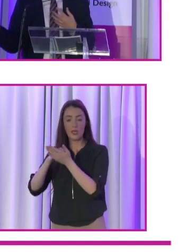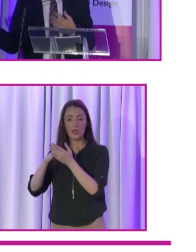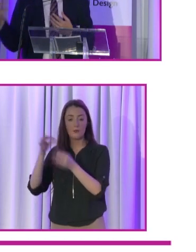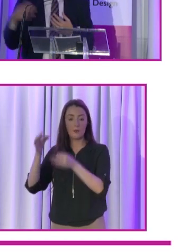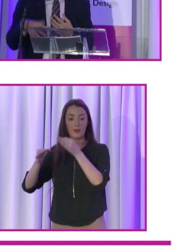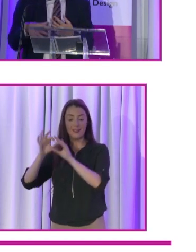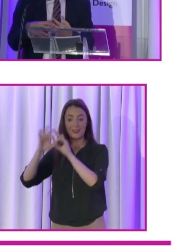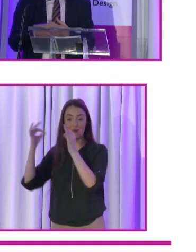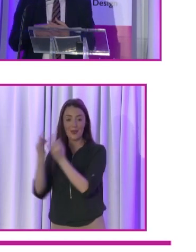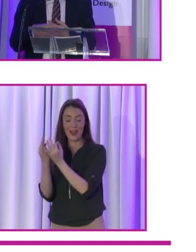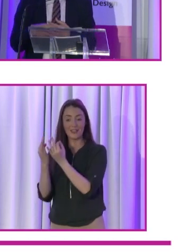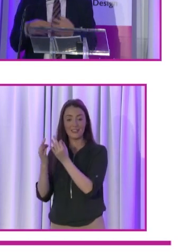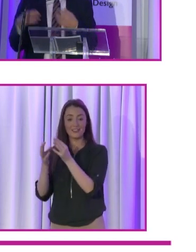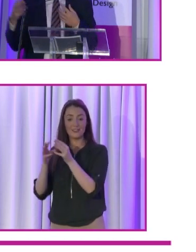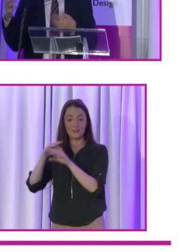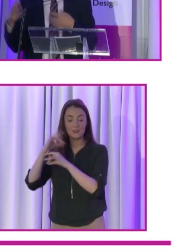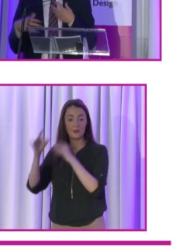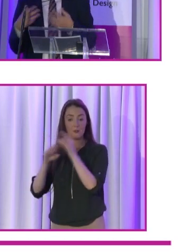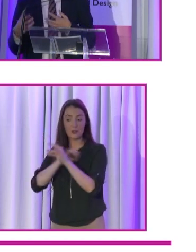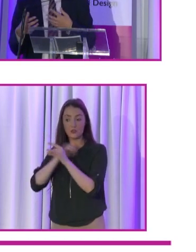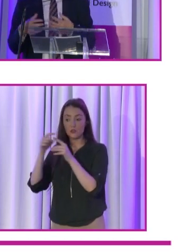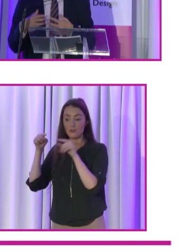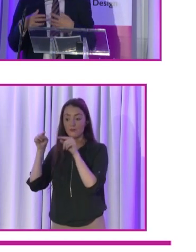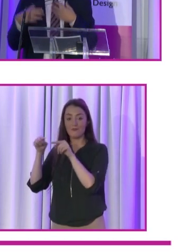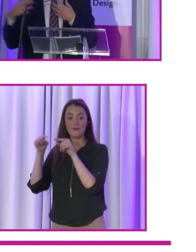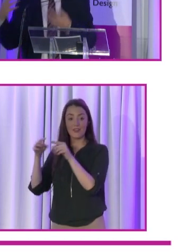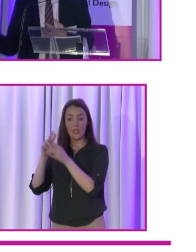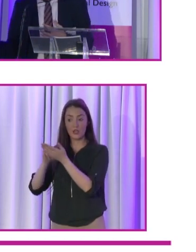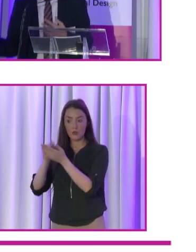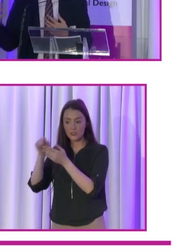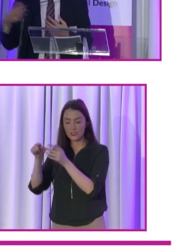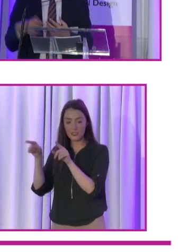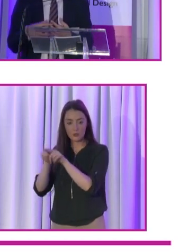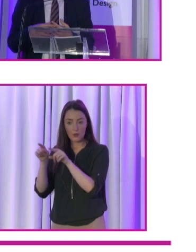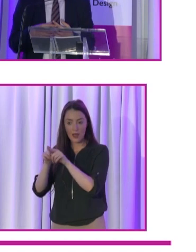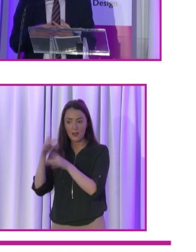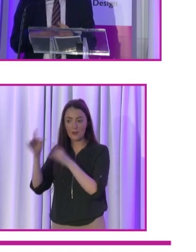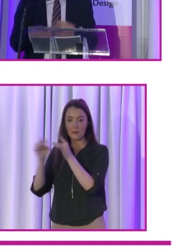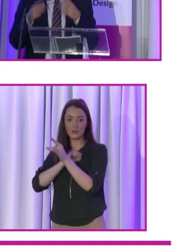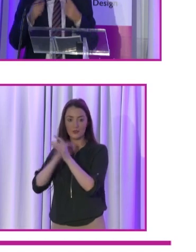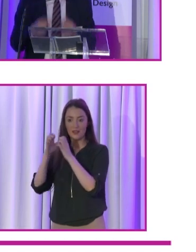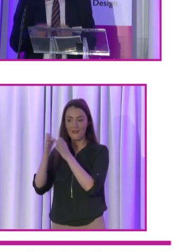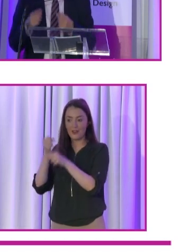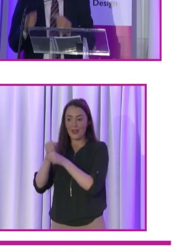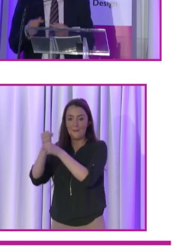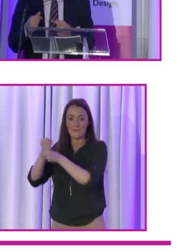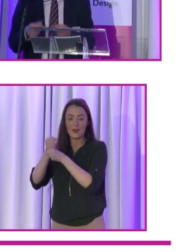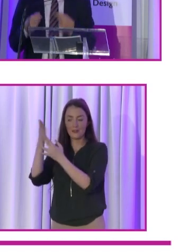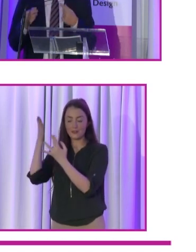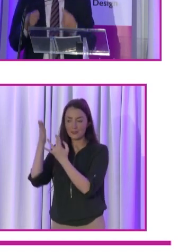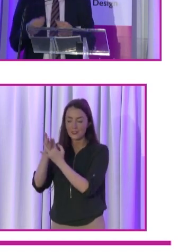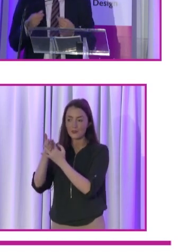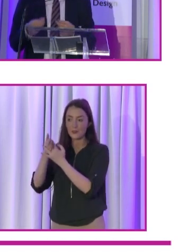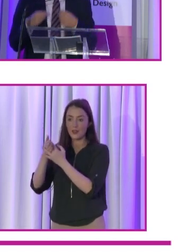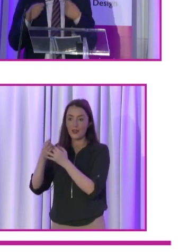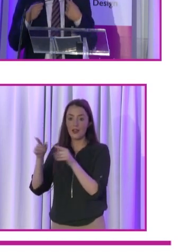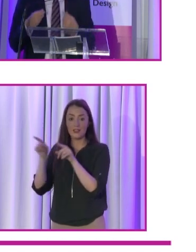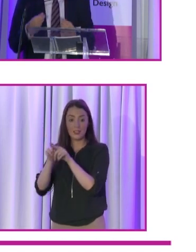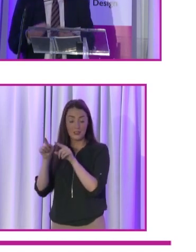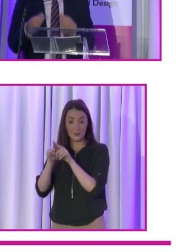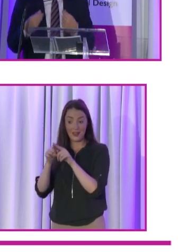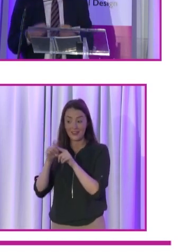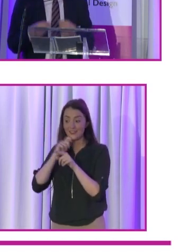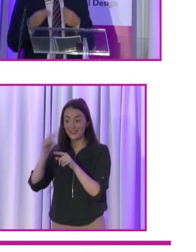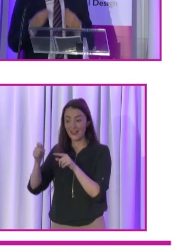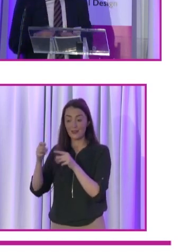they incorporate these proposals. We are telling them that their campaigns should be accessible. And more importantly, we are telling them that we